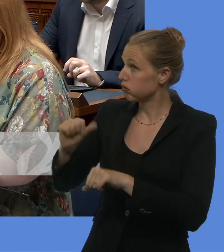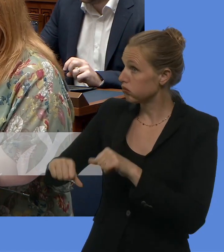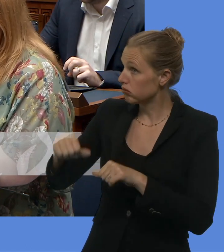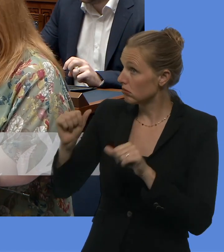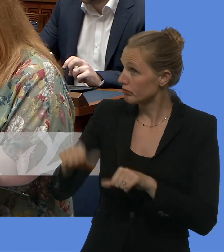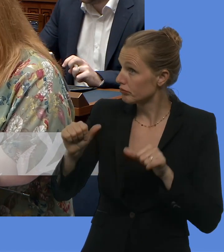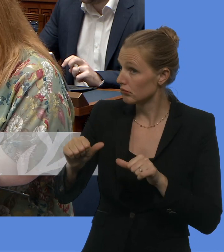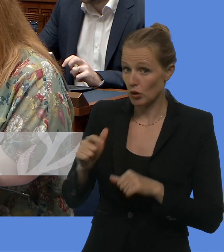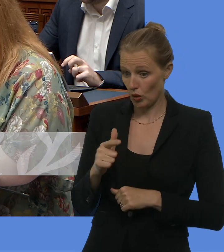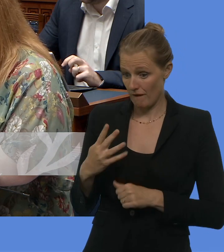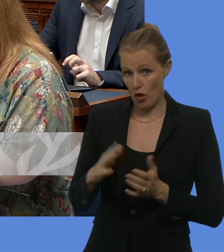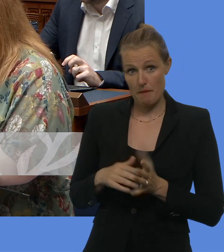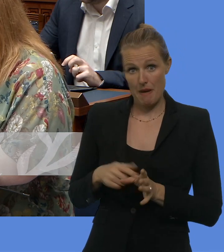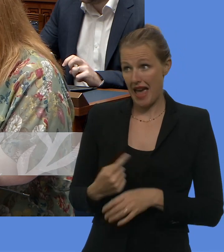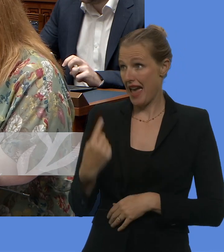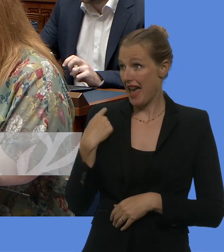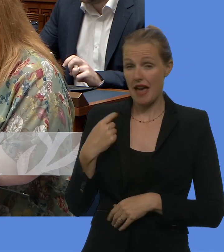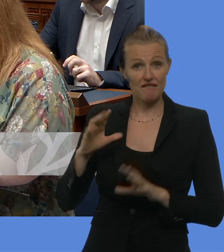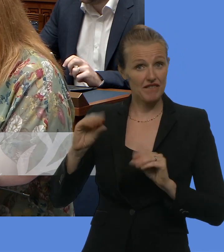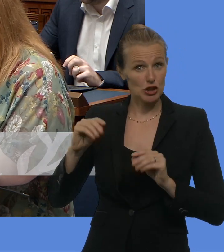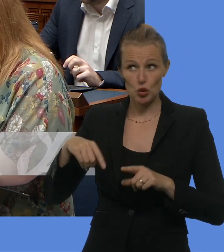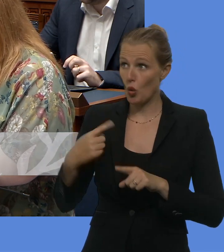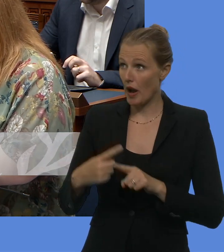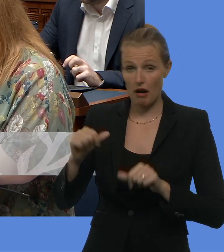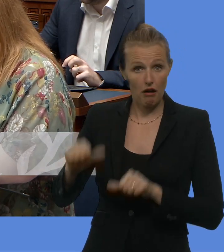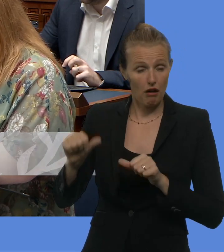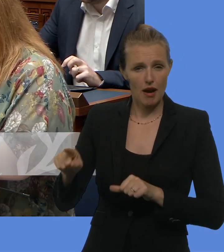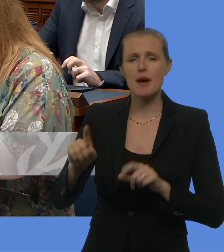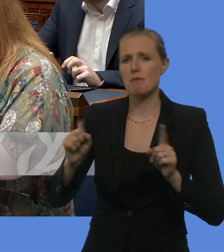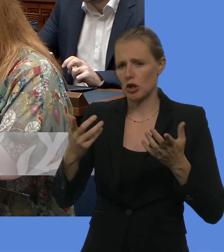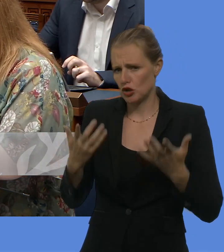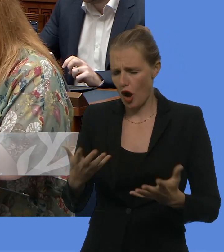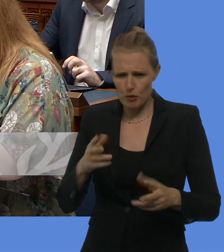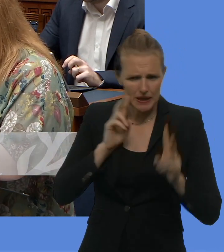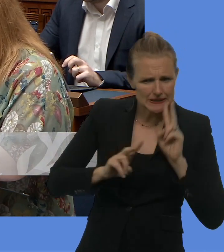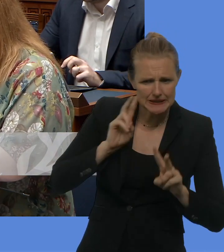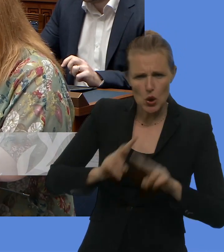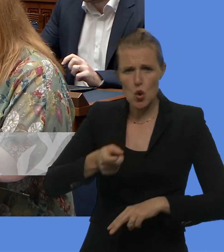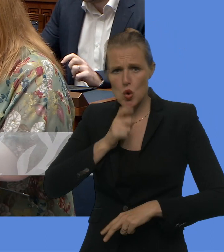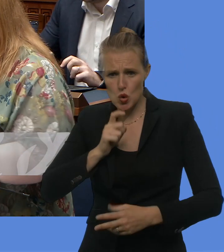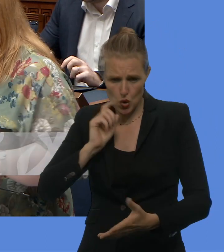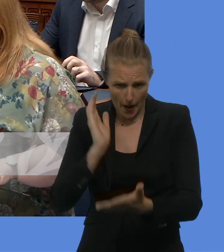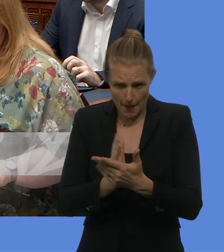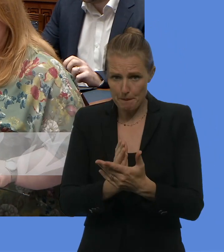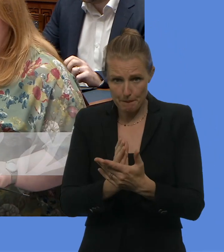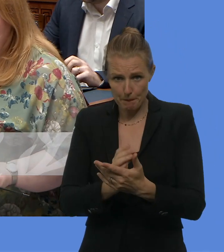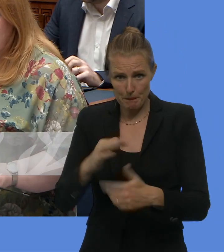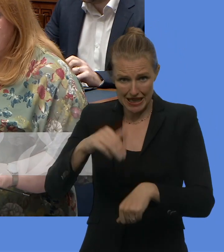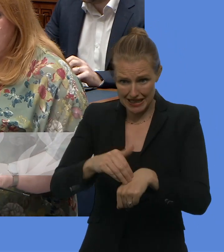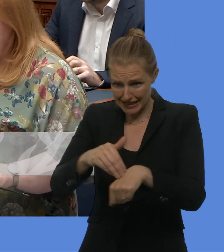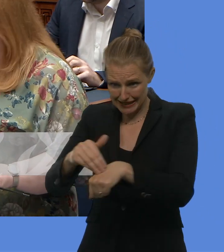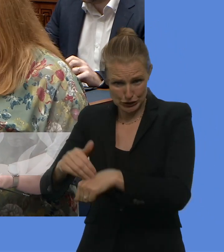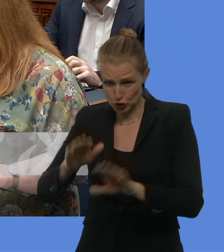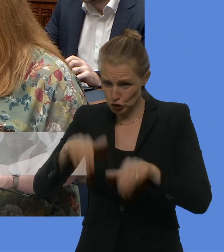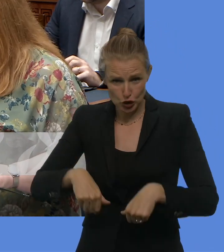of May, that has not been possible. However, work to identify individuals within scope of legislation is very advanced. Indeed, I received an update